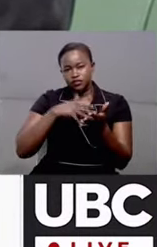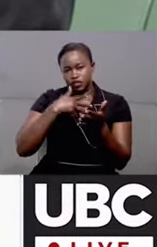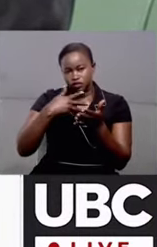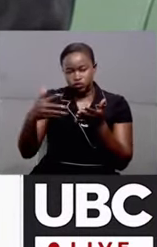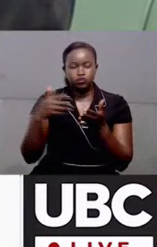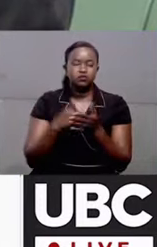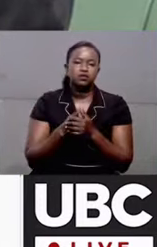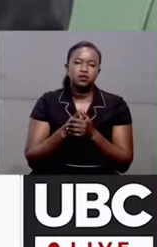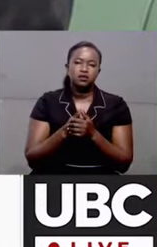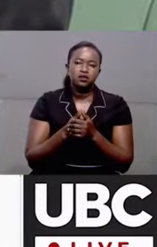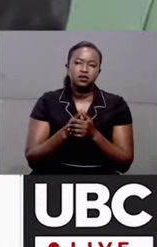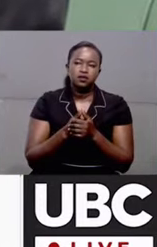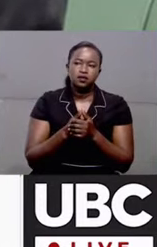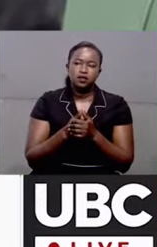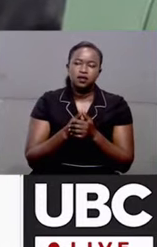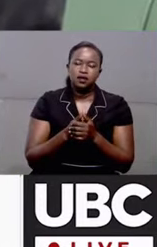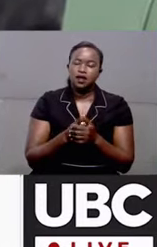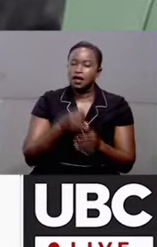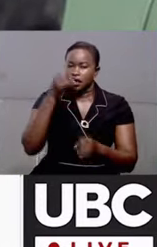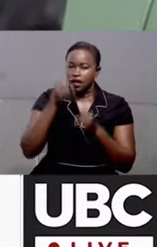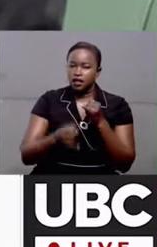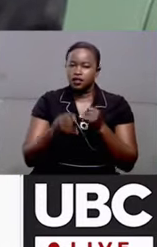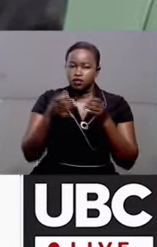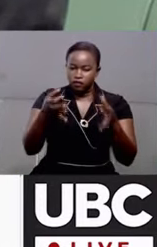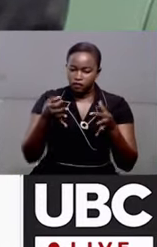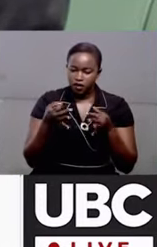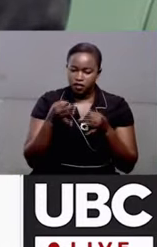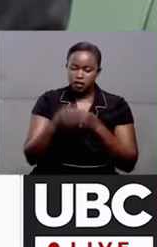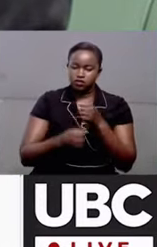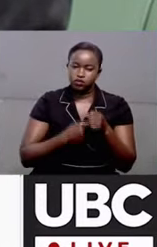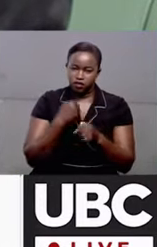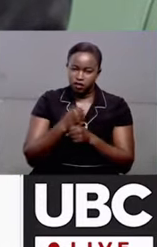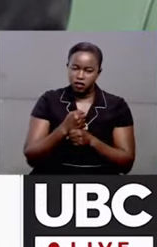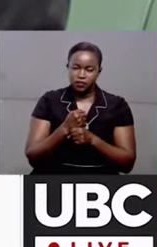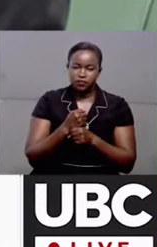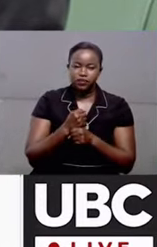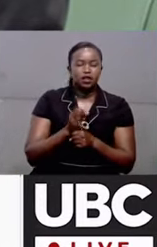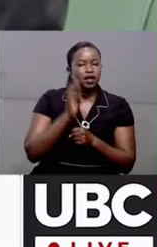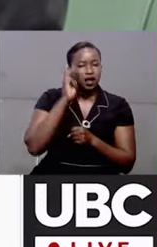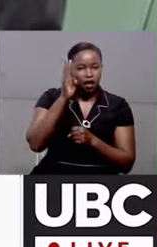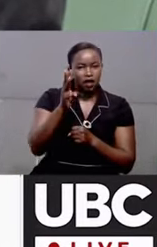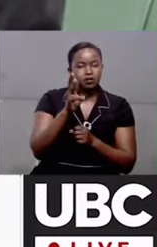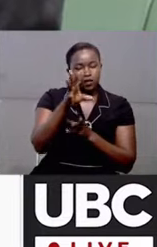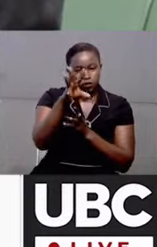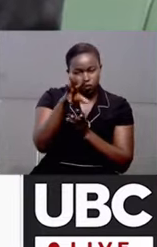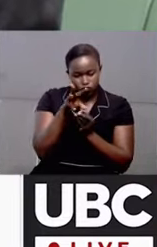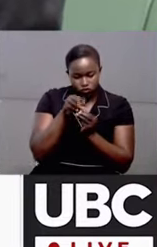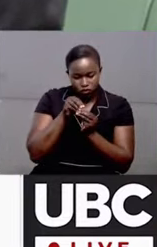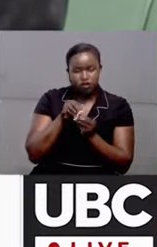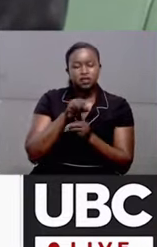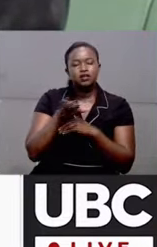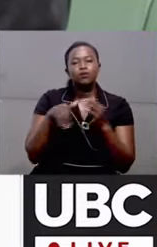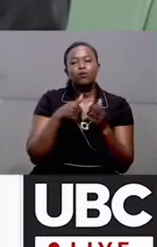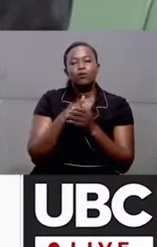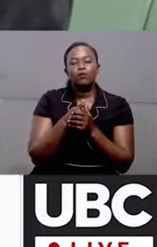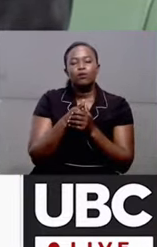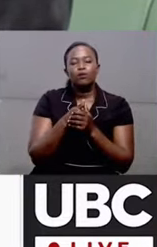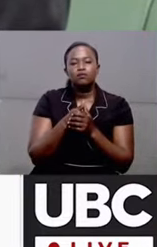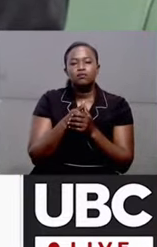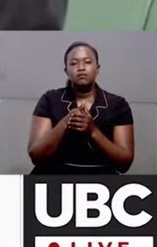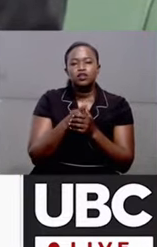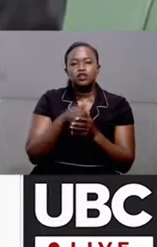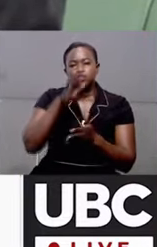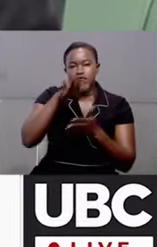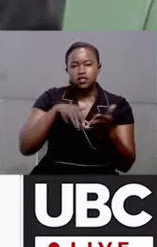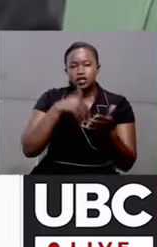At the end of the financial year, I will consolidate all these schedules into a bill,